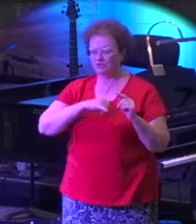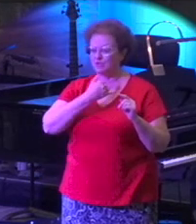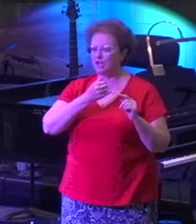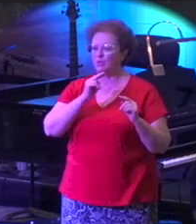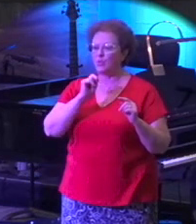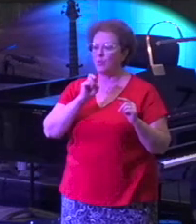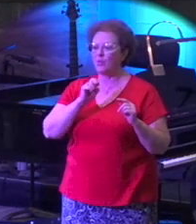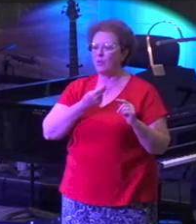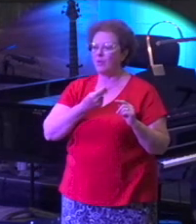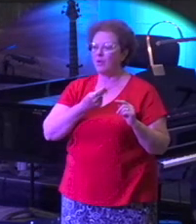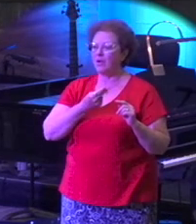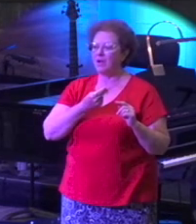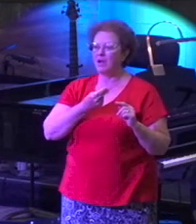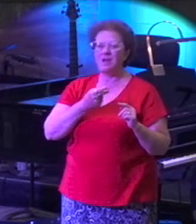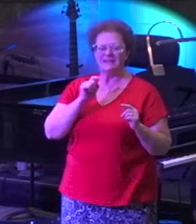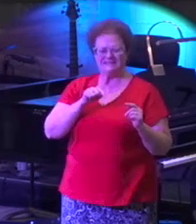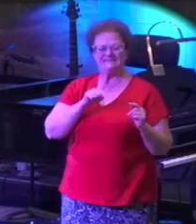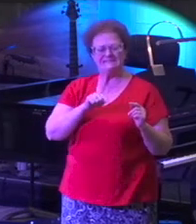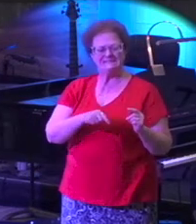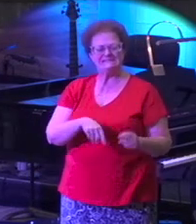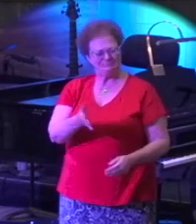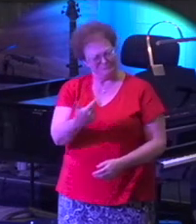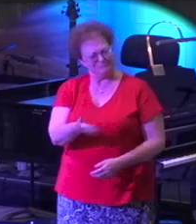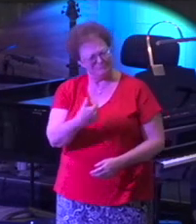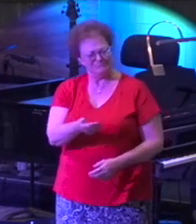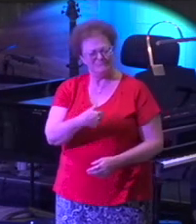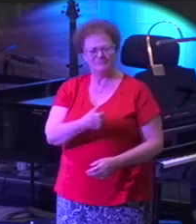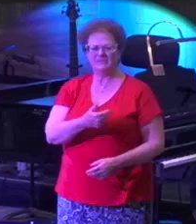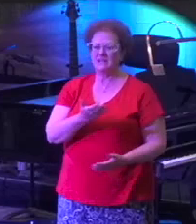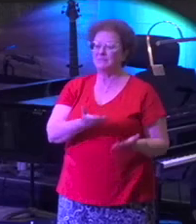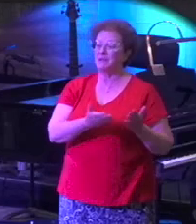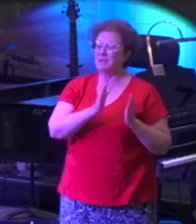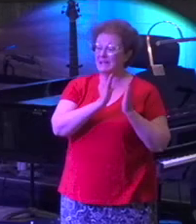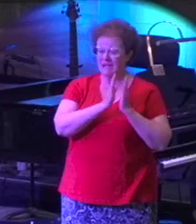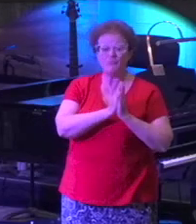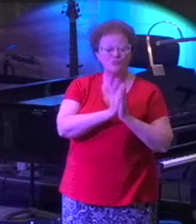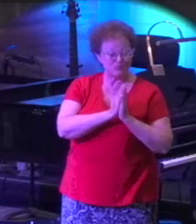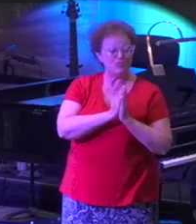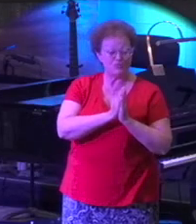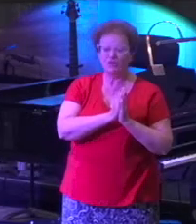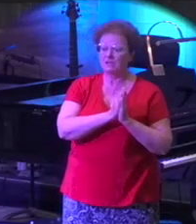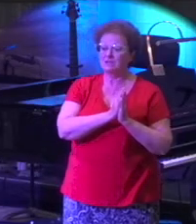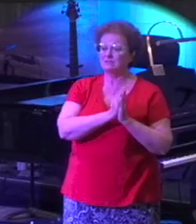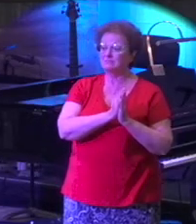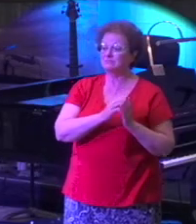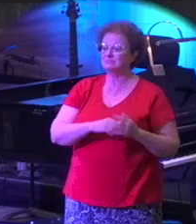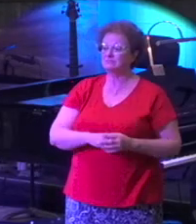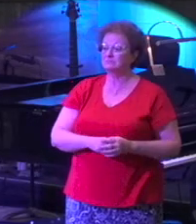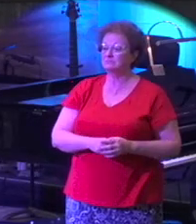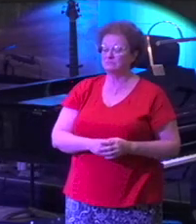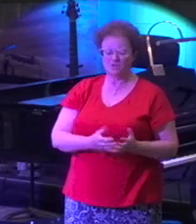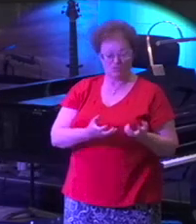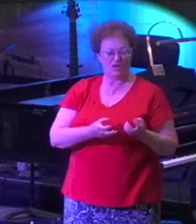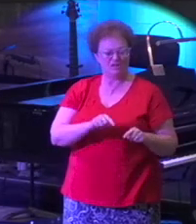hey, we're gonna die. So we decided maybe we should start a prayer group, and we wanted to know if